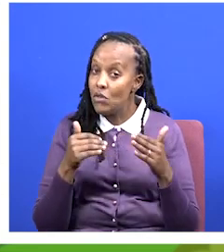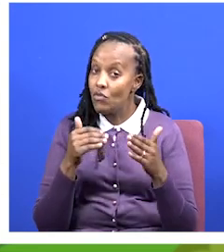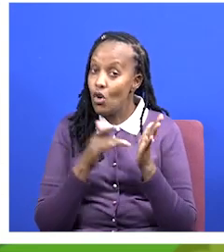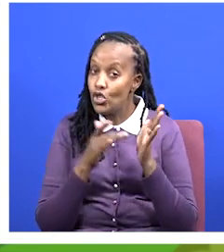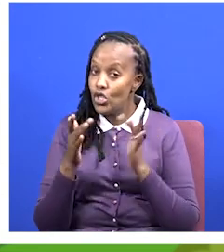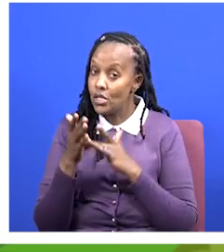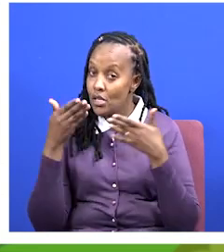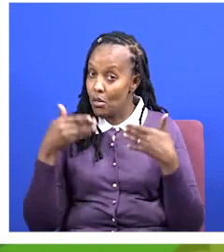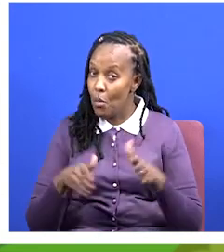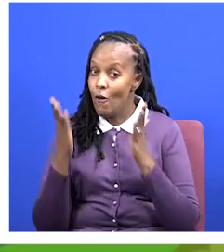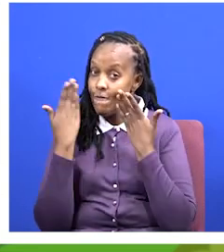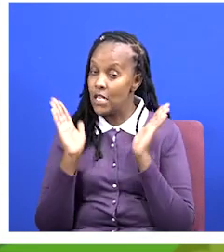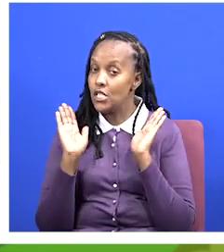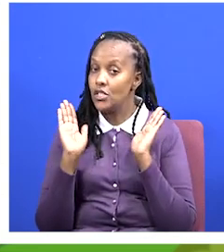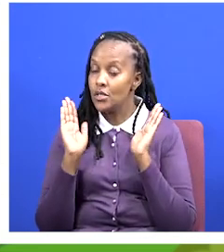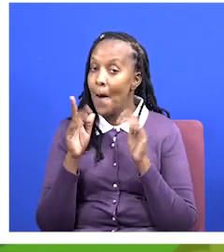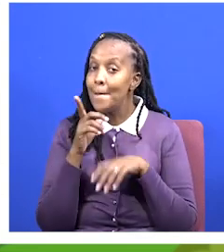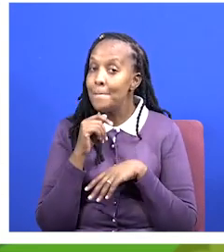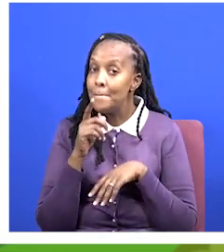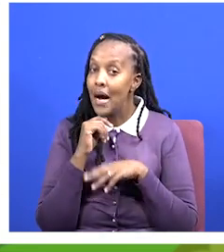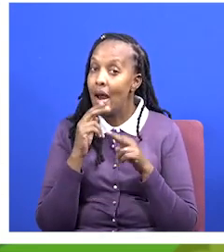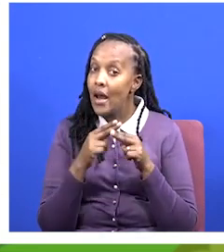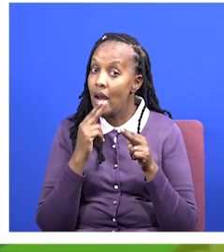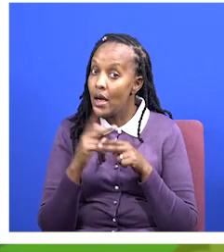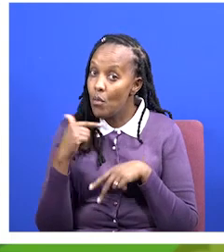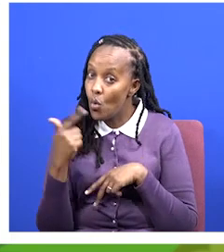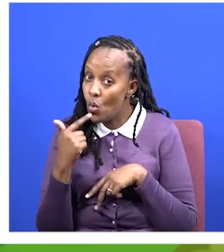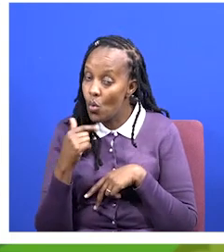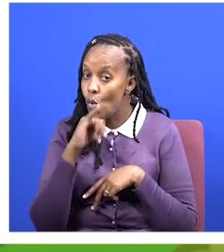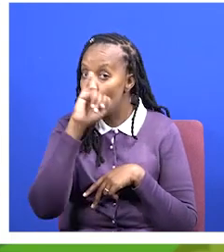before Jesus was born, there was a man called Job.